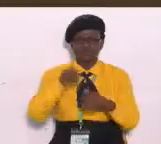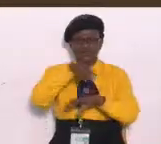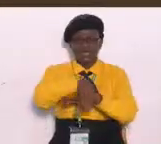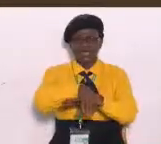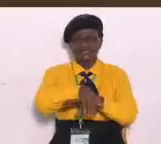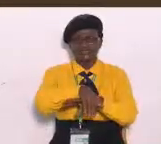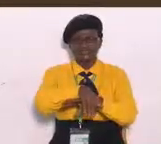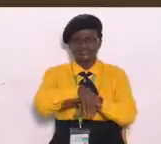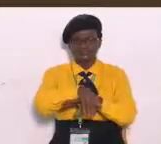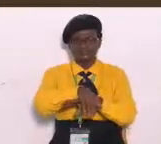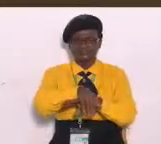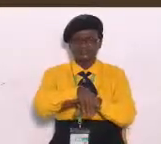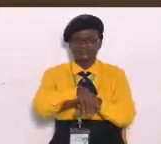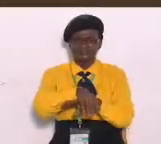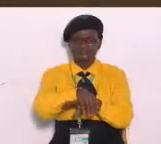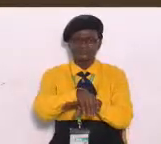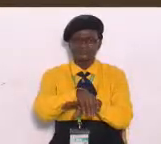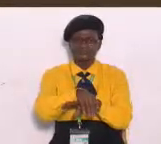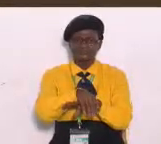Tonight,